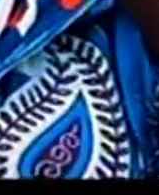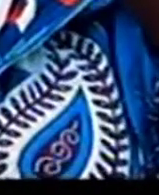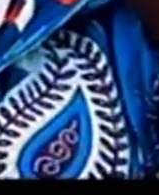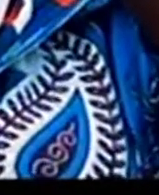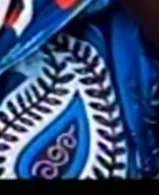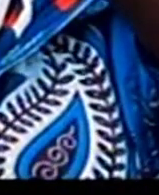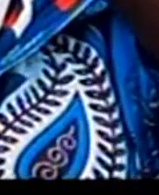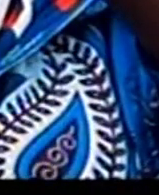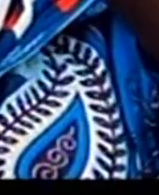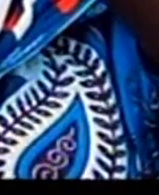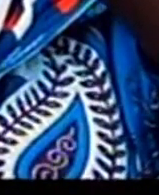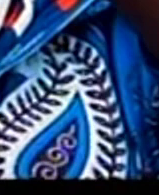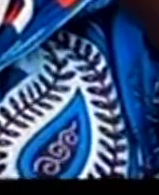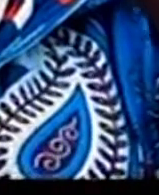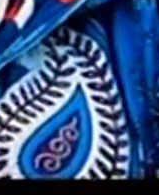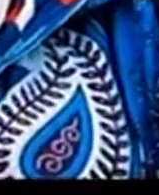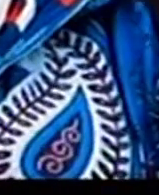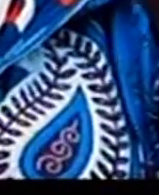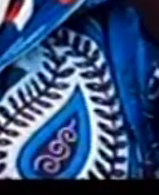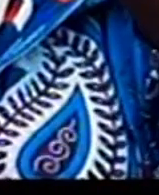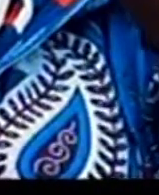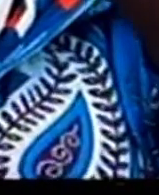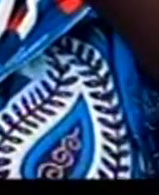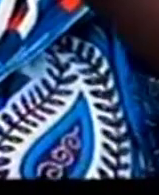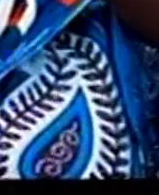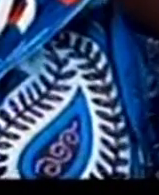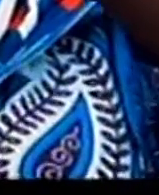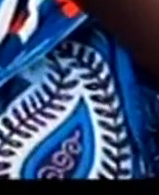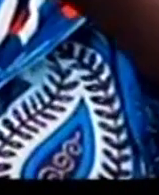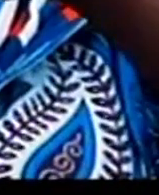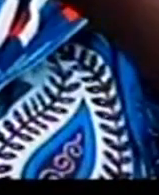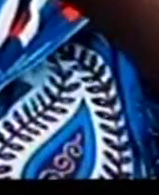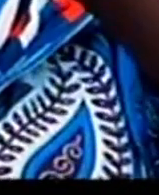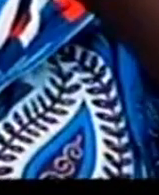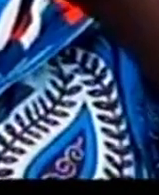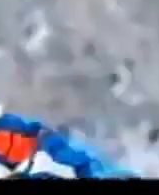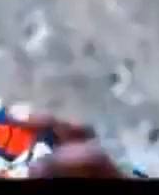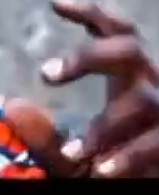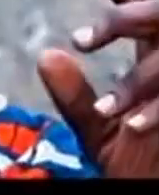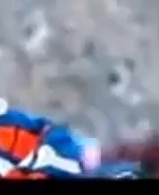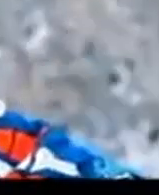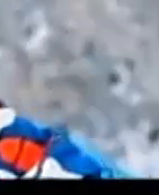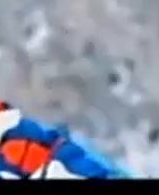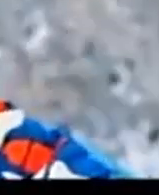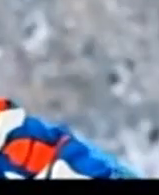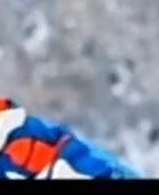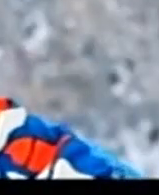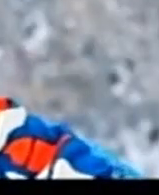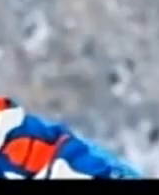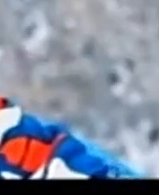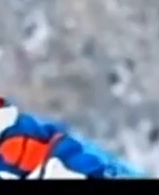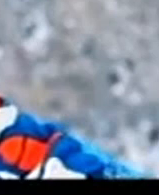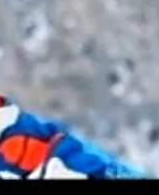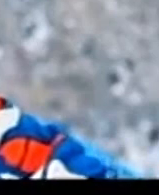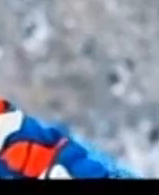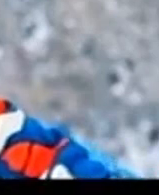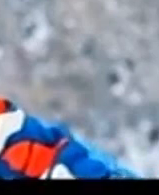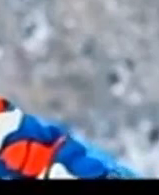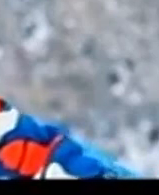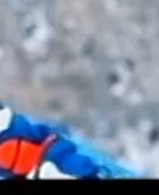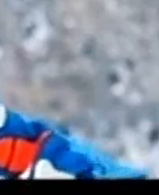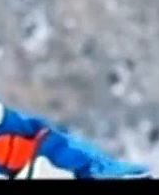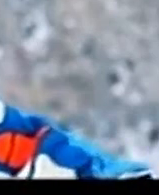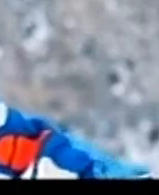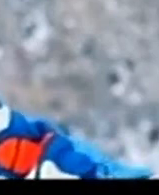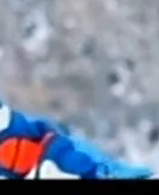there, that's where it cut. Together with the nail was not there, it cut. And it fell down. I called